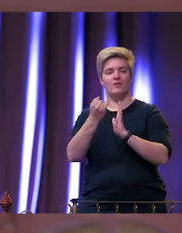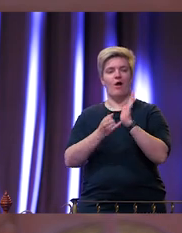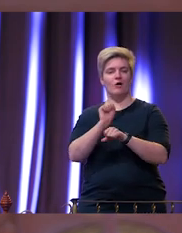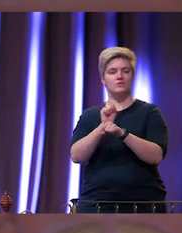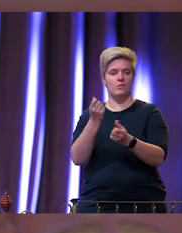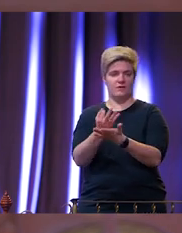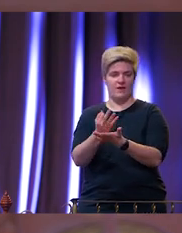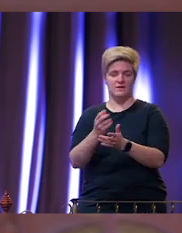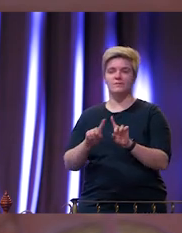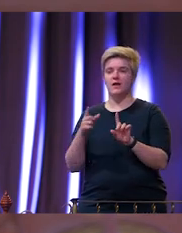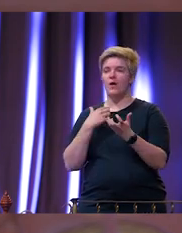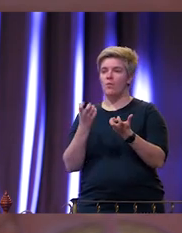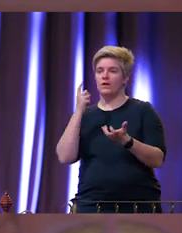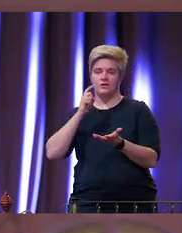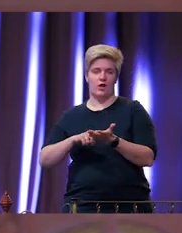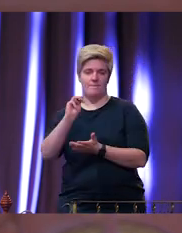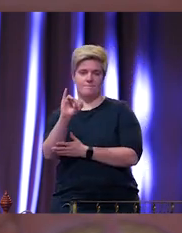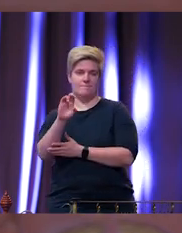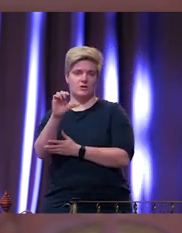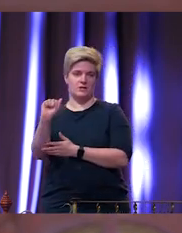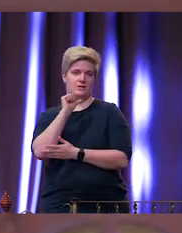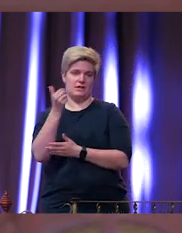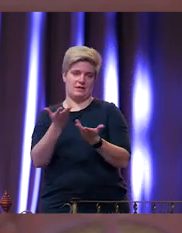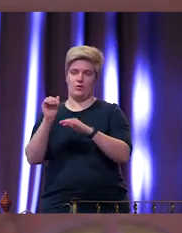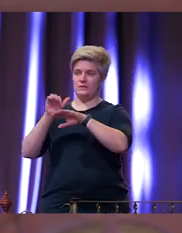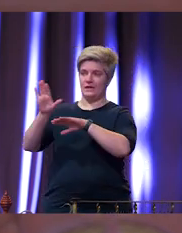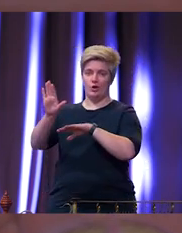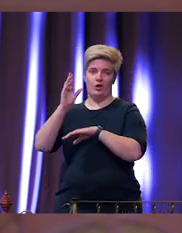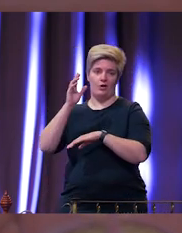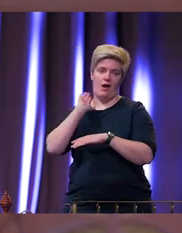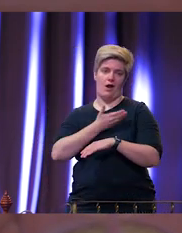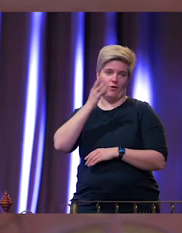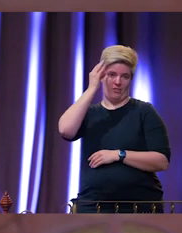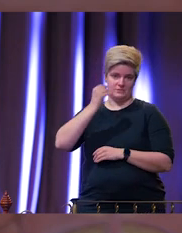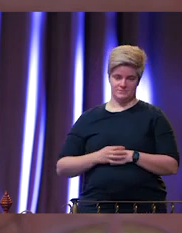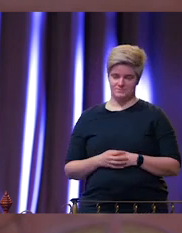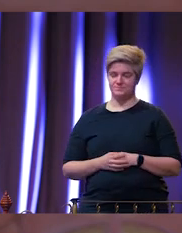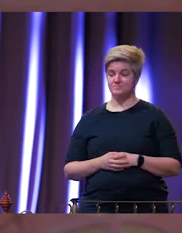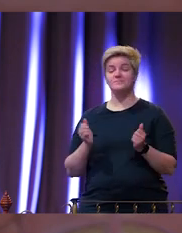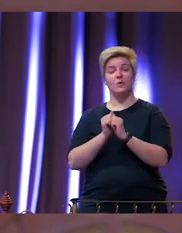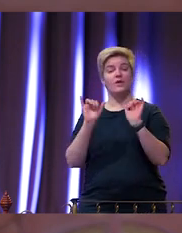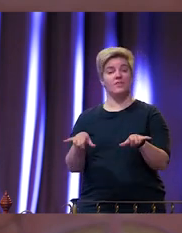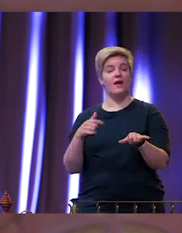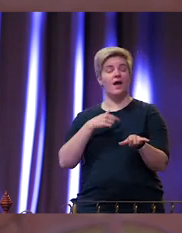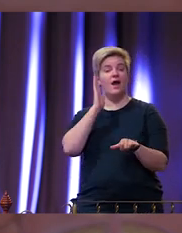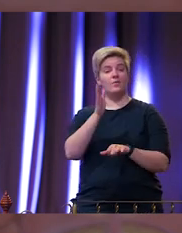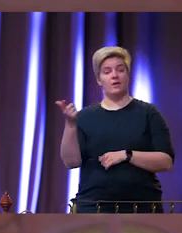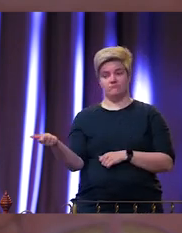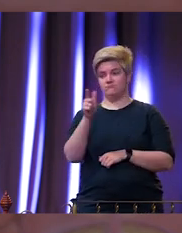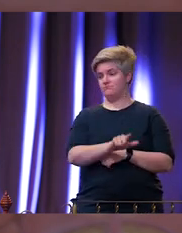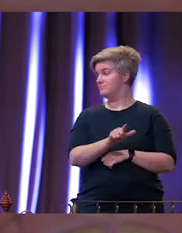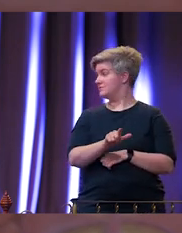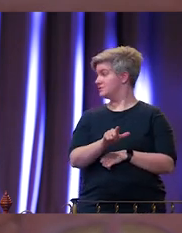to acknowledge Marsha's not here and everybody send her good thoughts. So with that, I am going to pass it to our